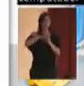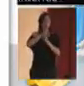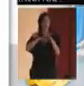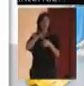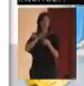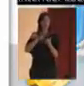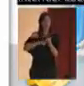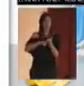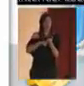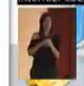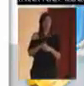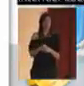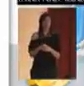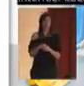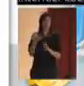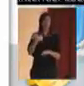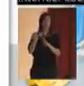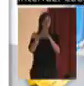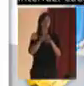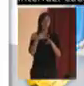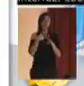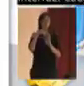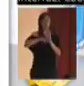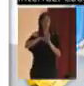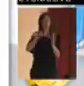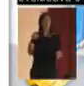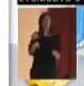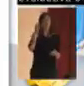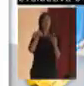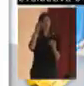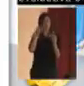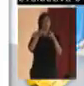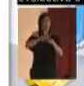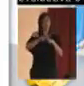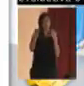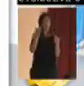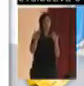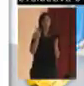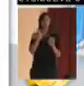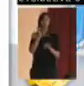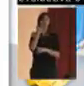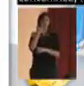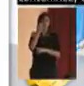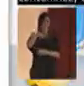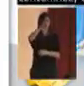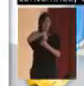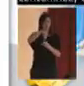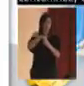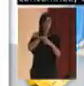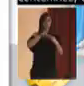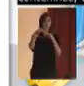to the interface. In this assessment activity, we have